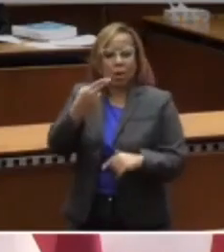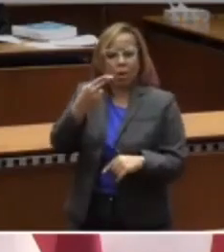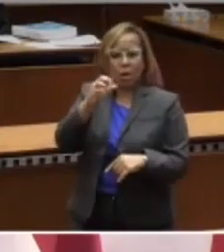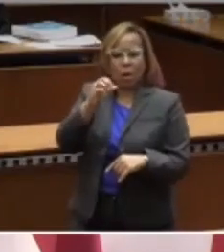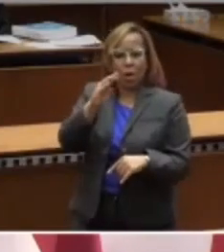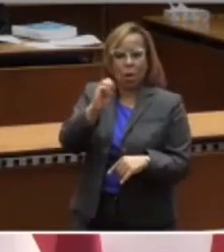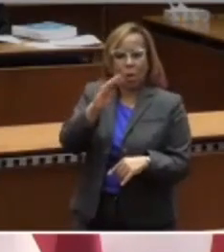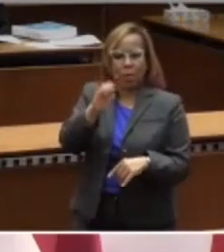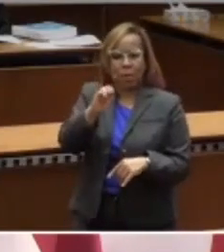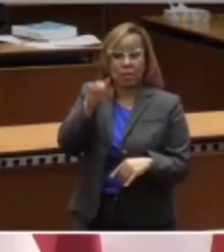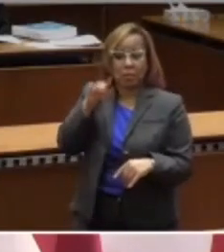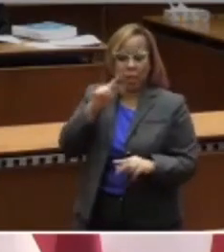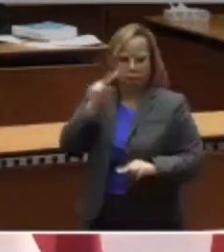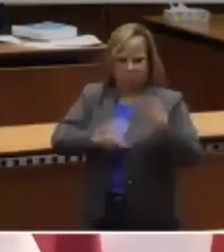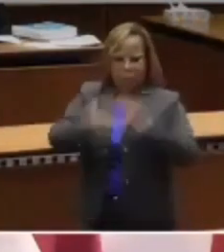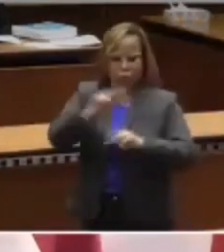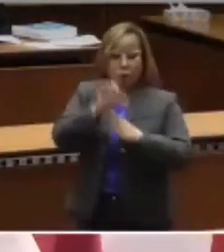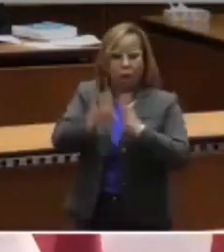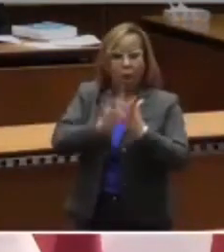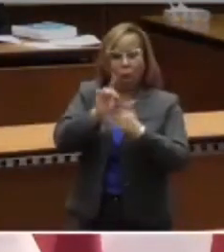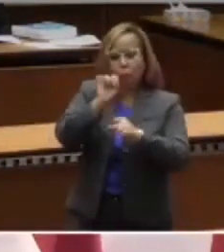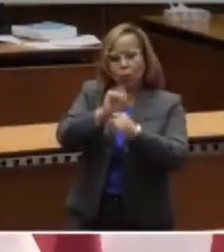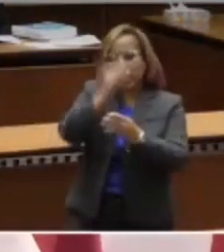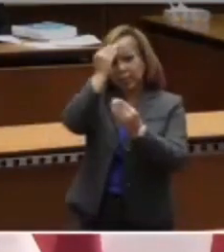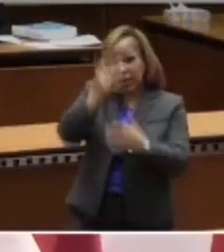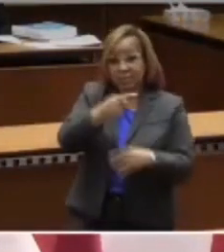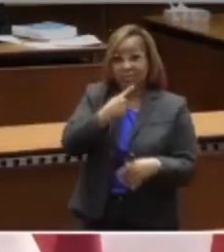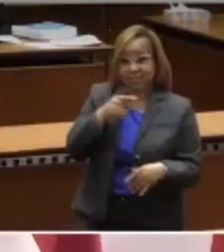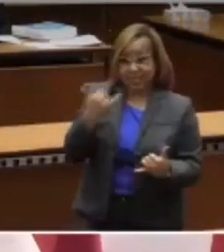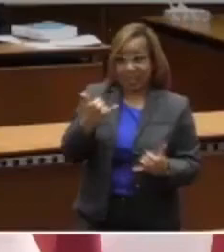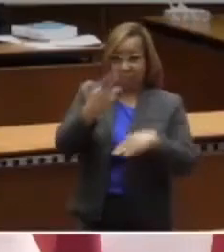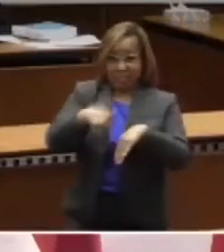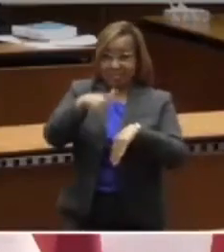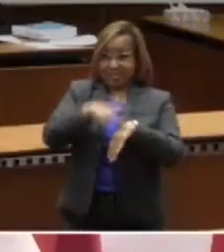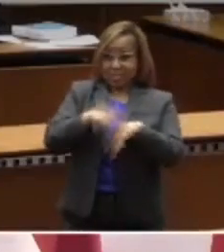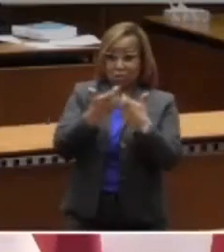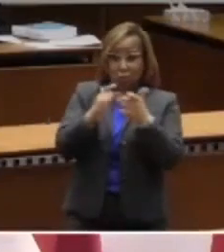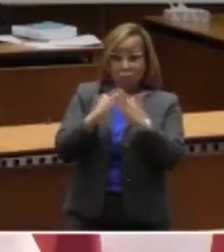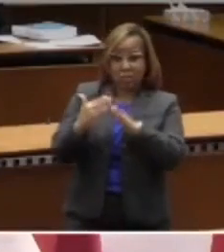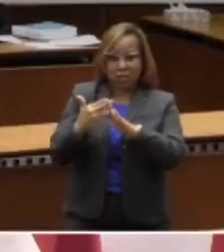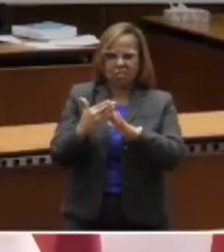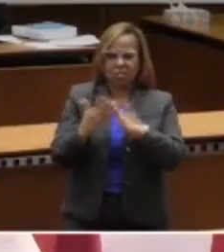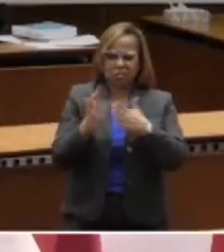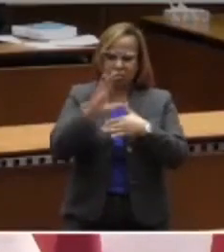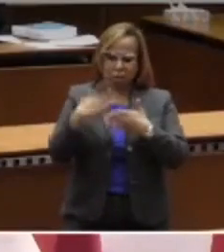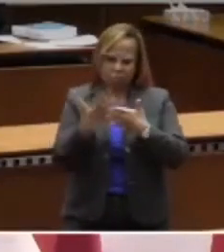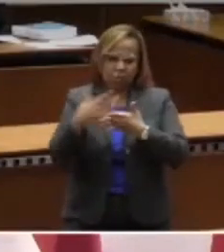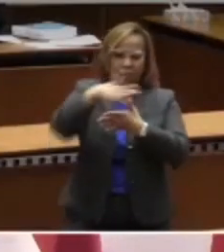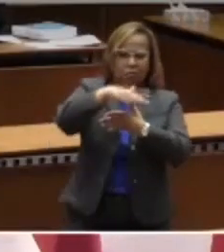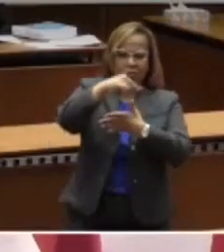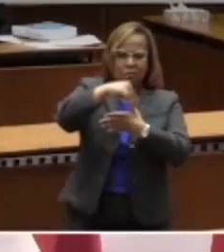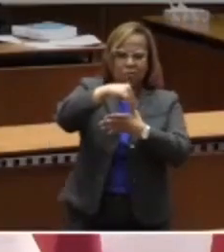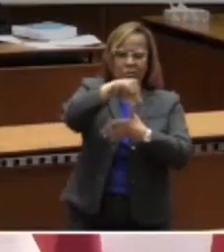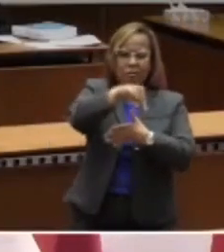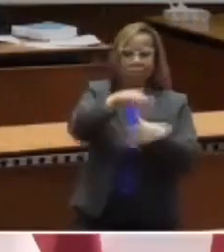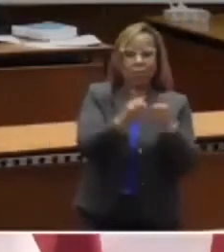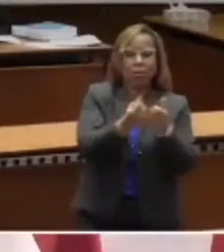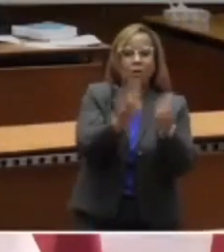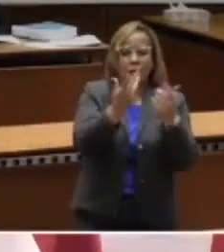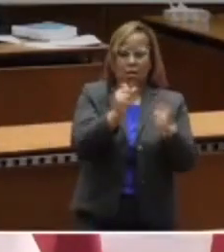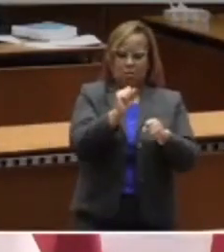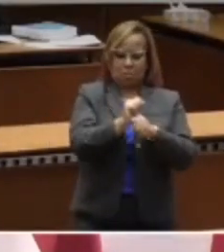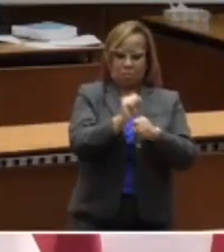measures hourly work data, shows that Chicago leads the nation's large cities in 1, volume of employees